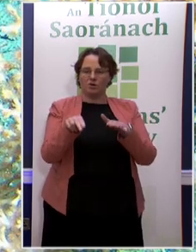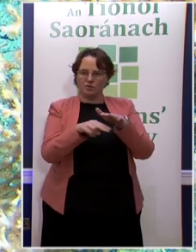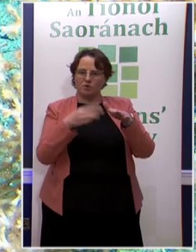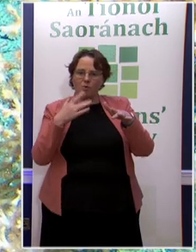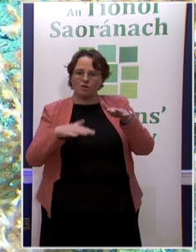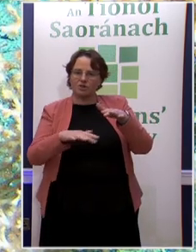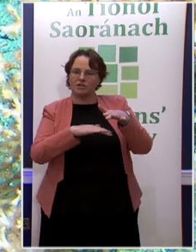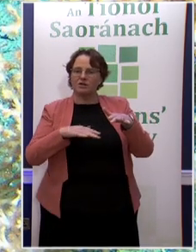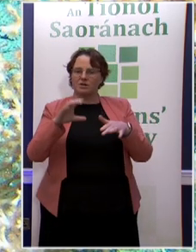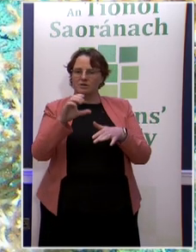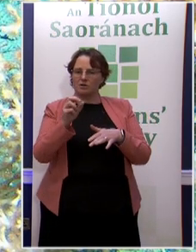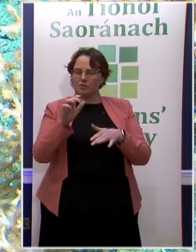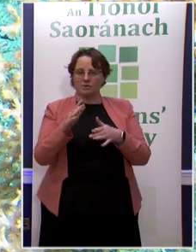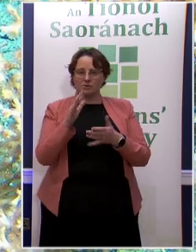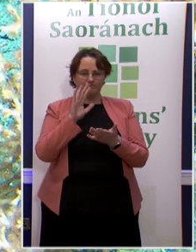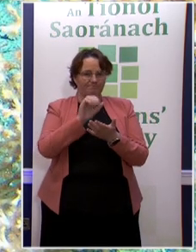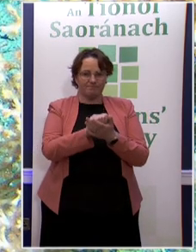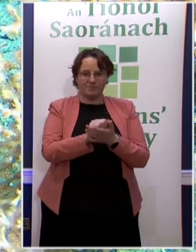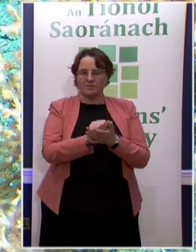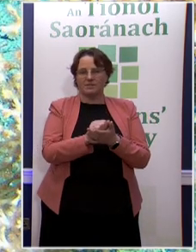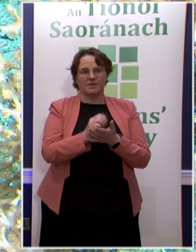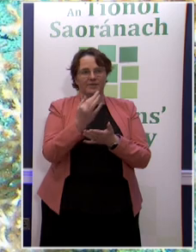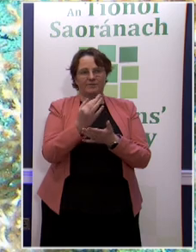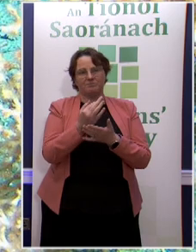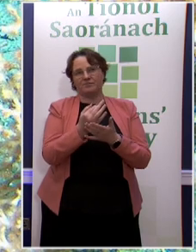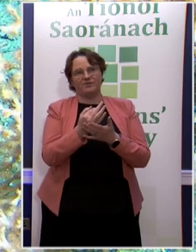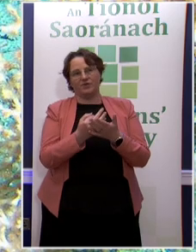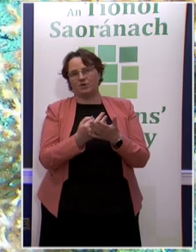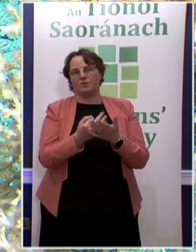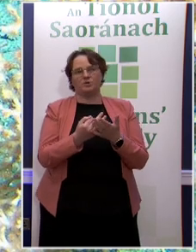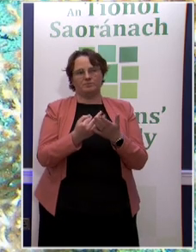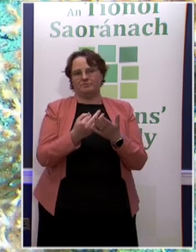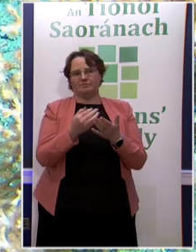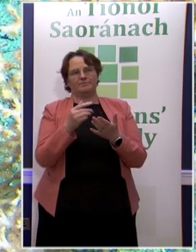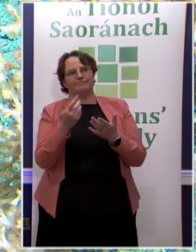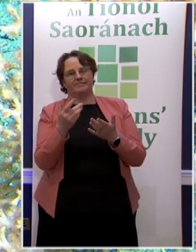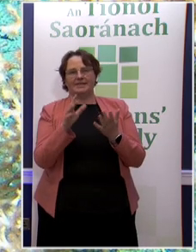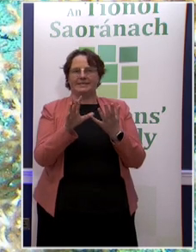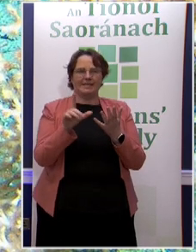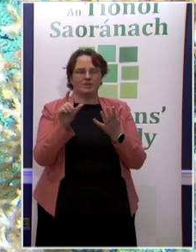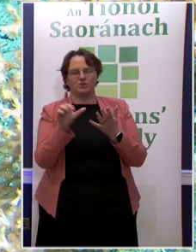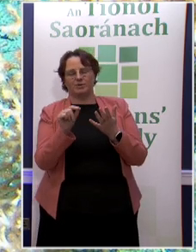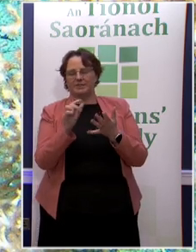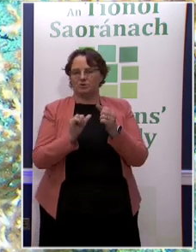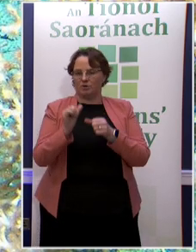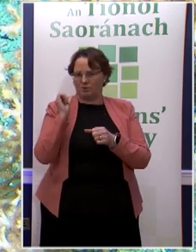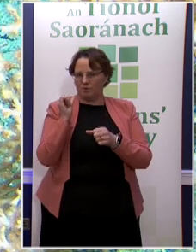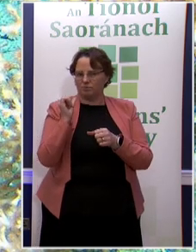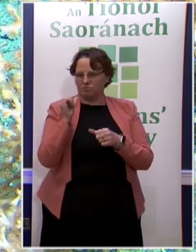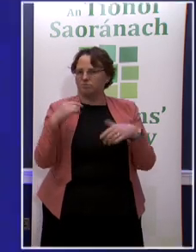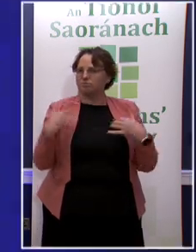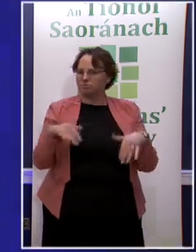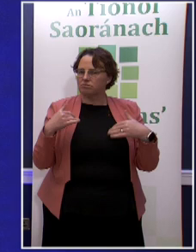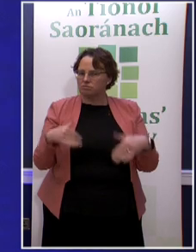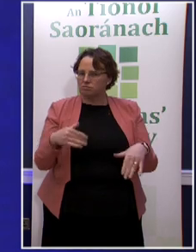few decades ago, and it turns out that island in Irish waters there are extensive beds of these cold water corals